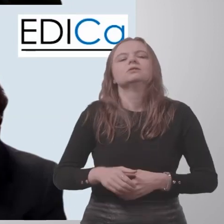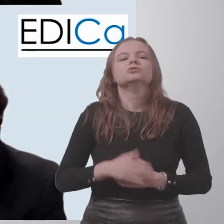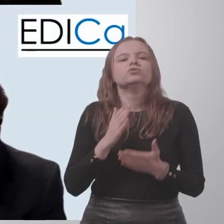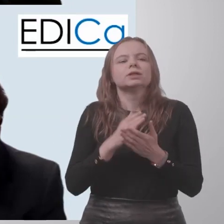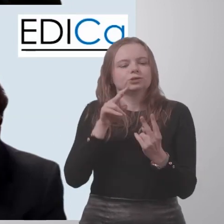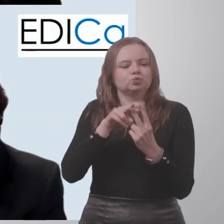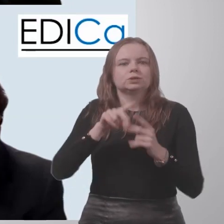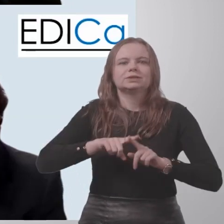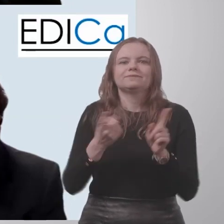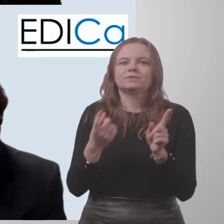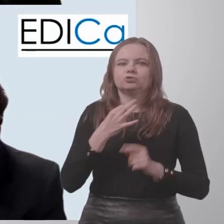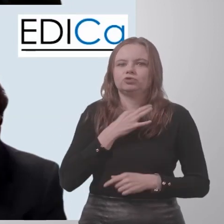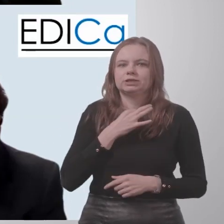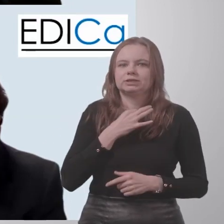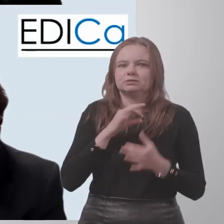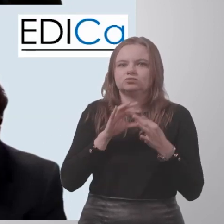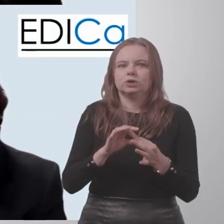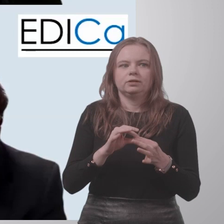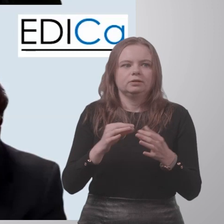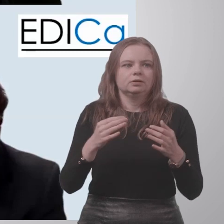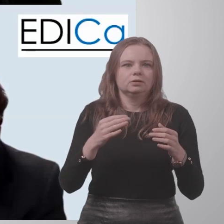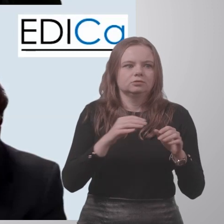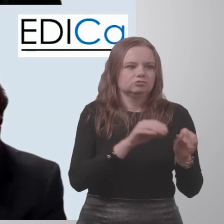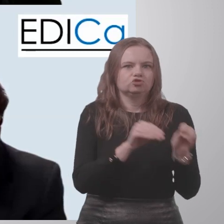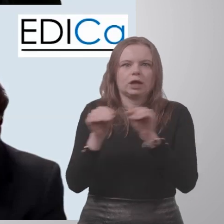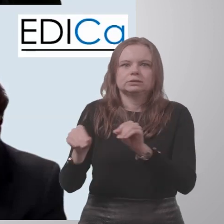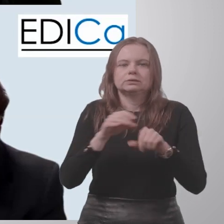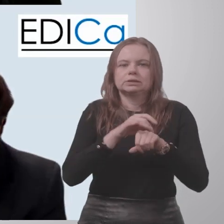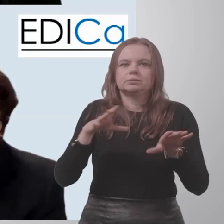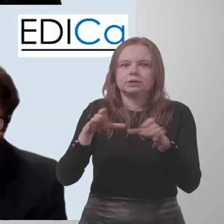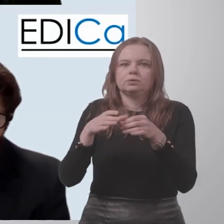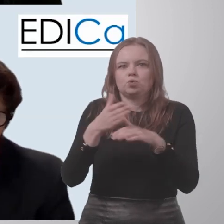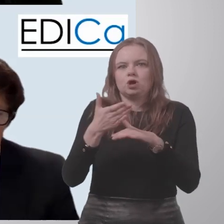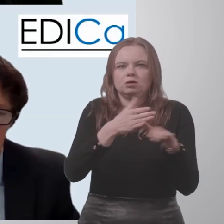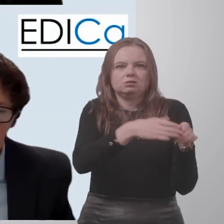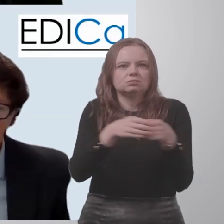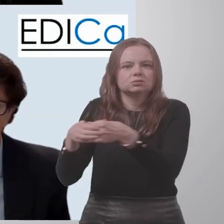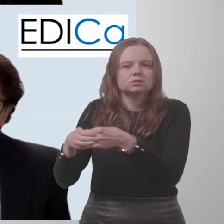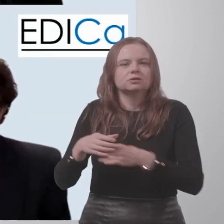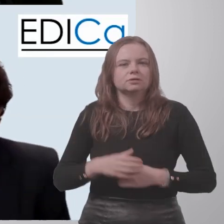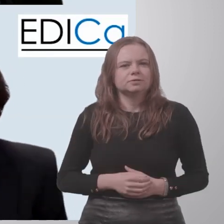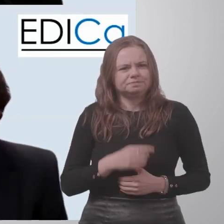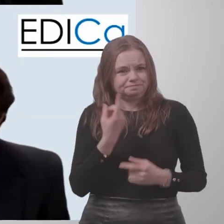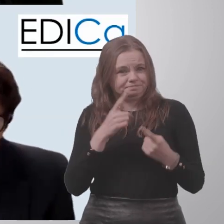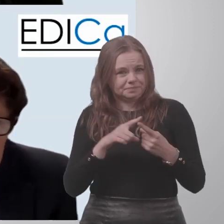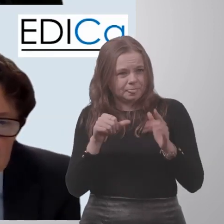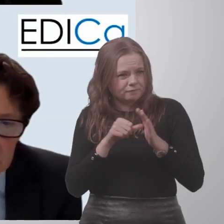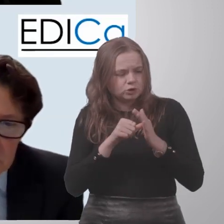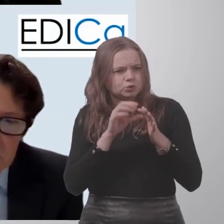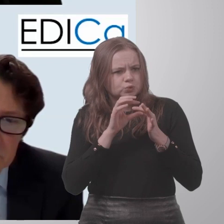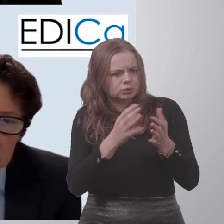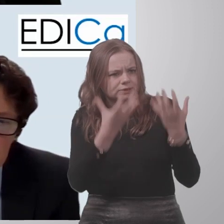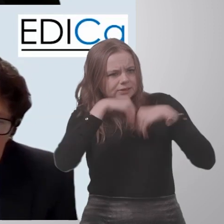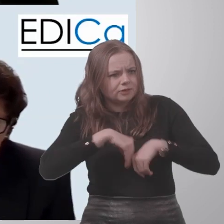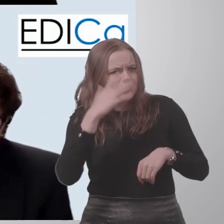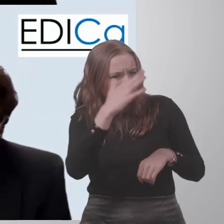around transdisciplinary work now. One is your ability to engage deeply with the ideas and theorizing, and the other is just the funding landscape